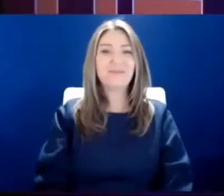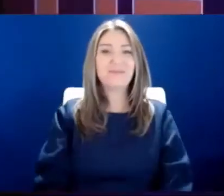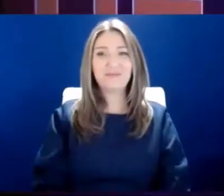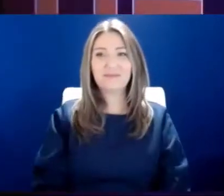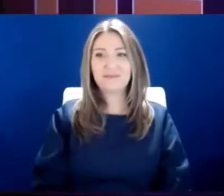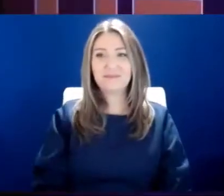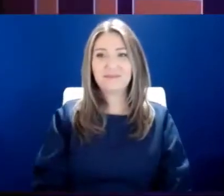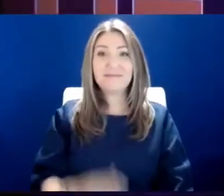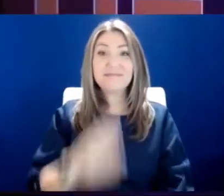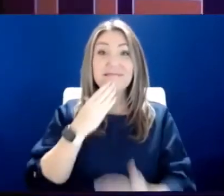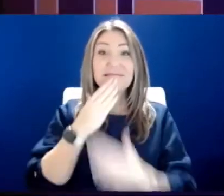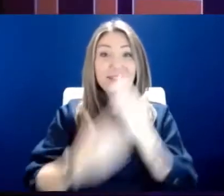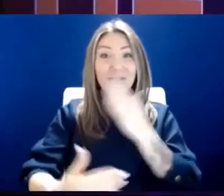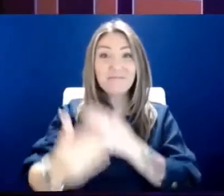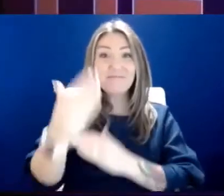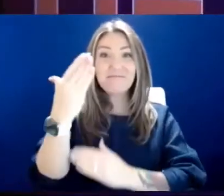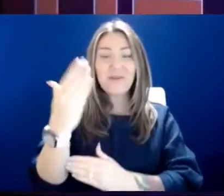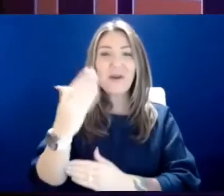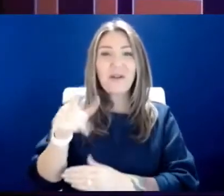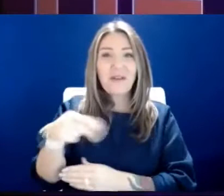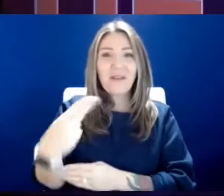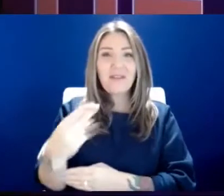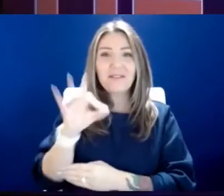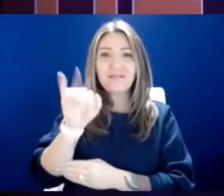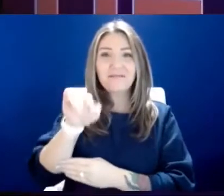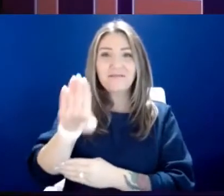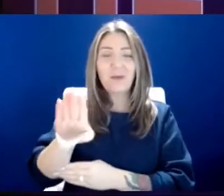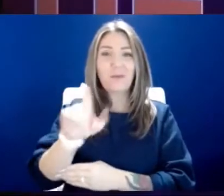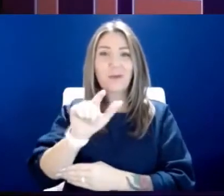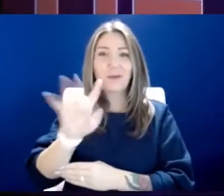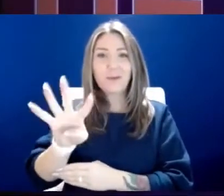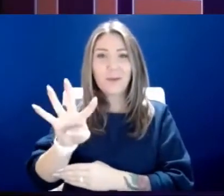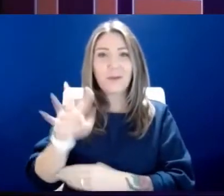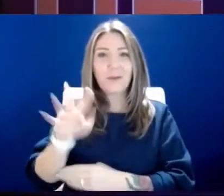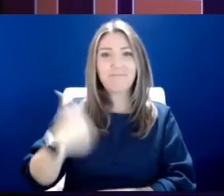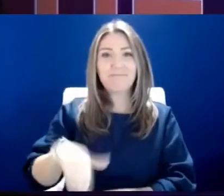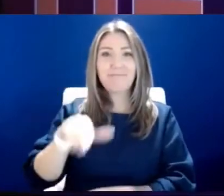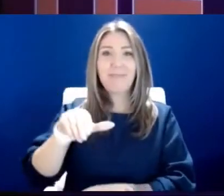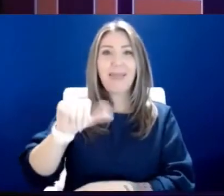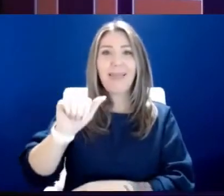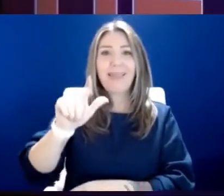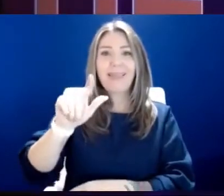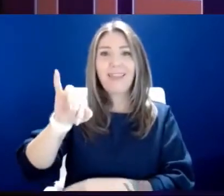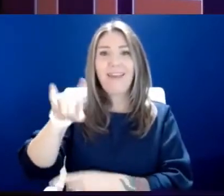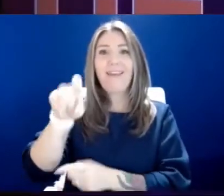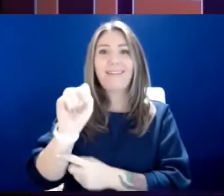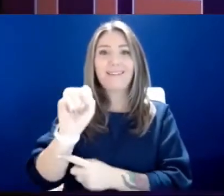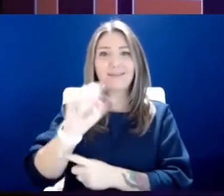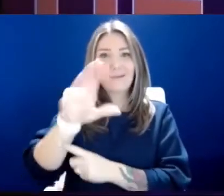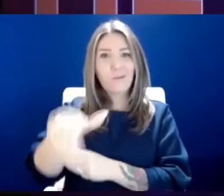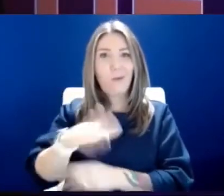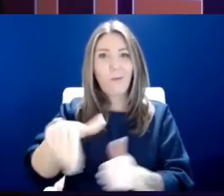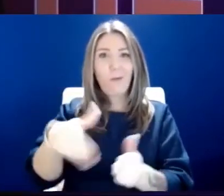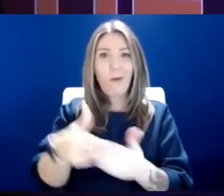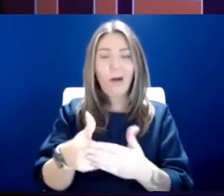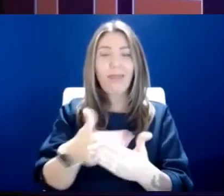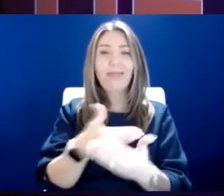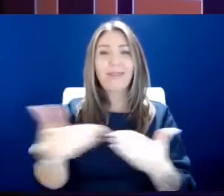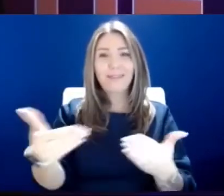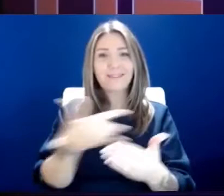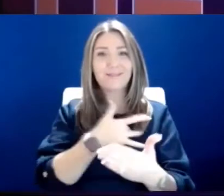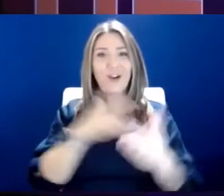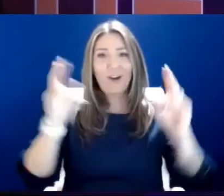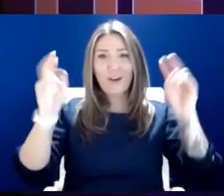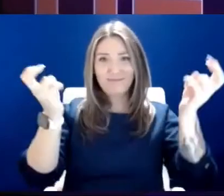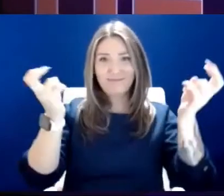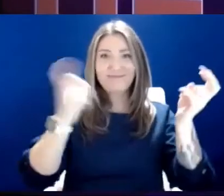Good morning. It is Thursday, February 24th. I'm Alexis Del Cid, and welcome to All Things Heart. This is the second week